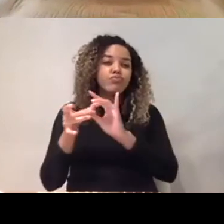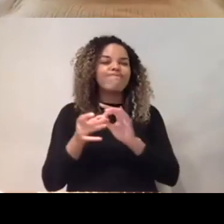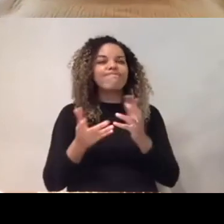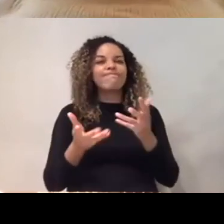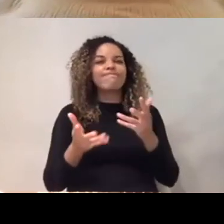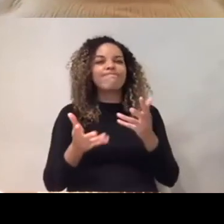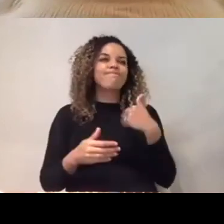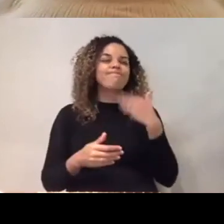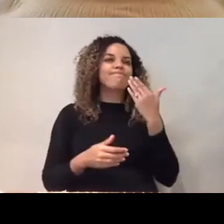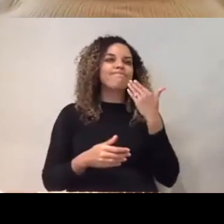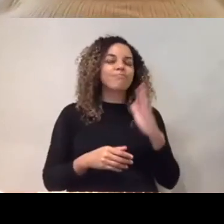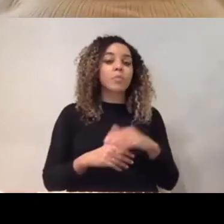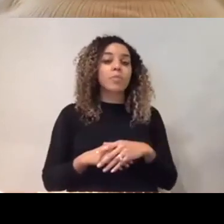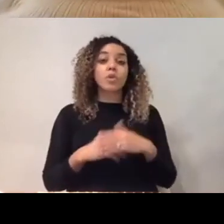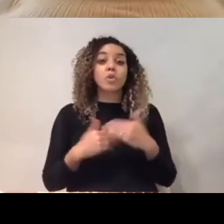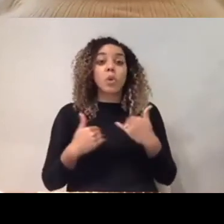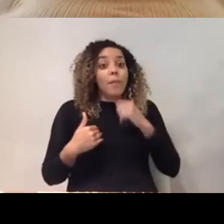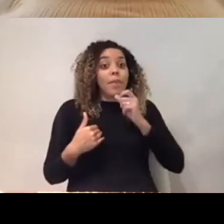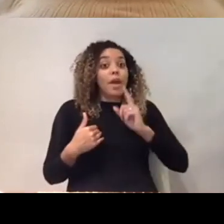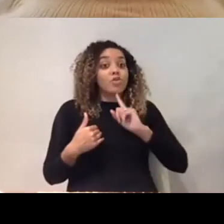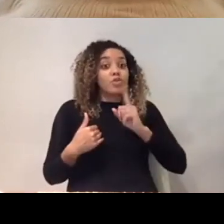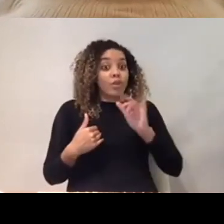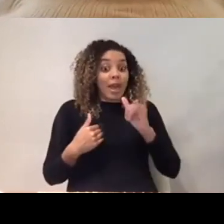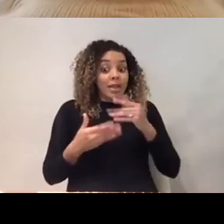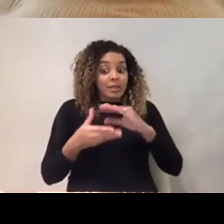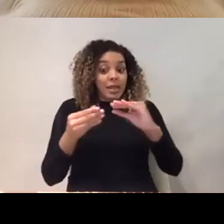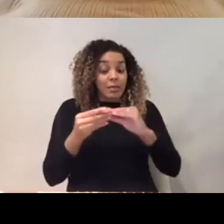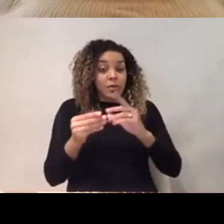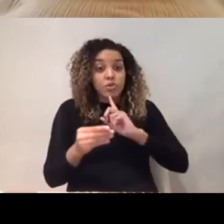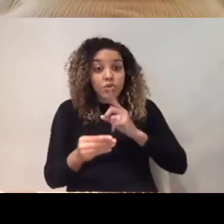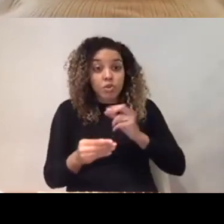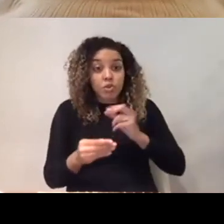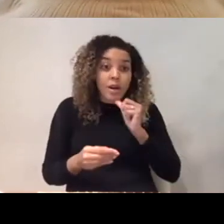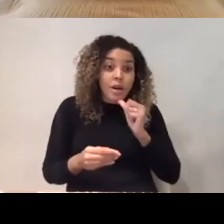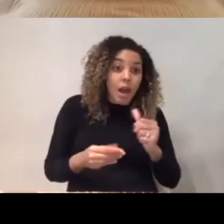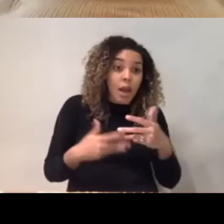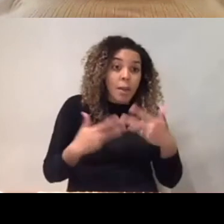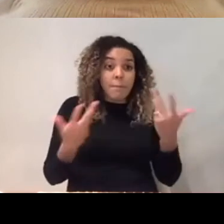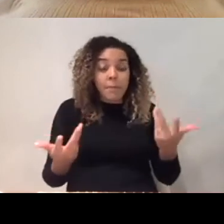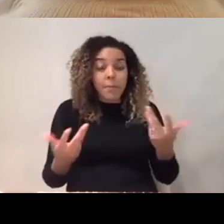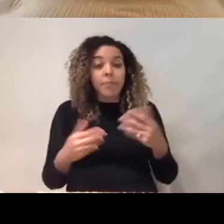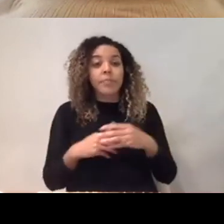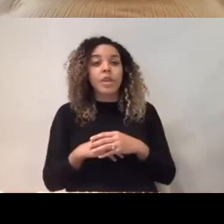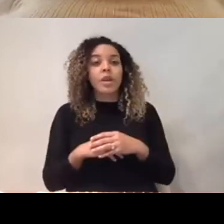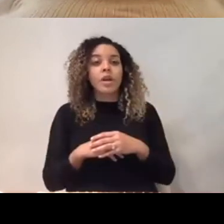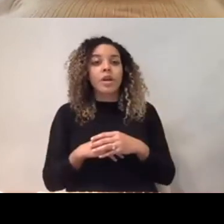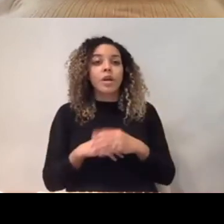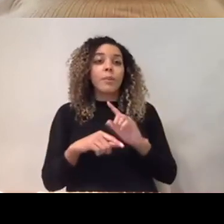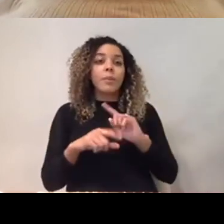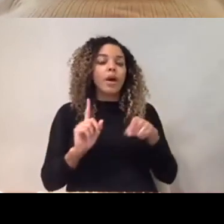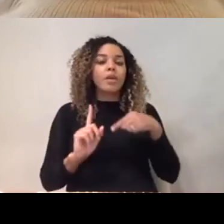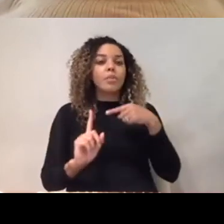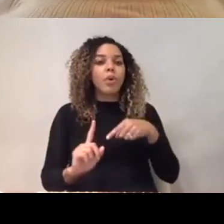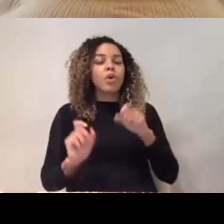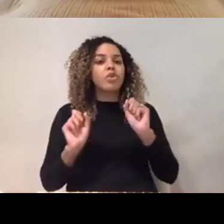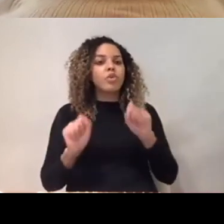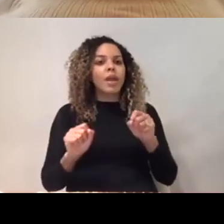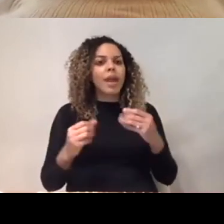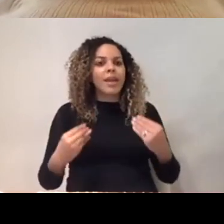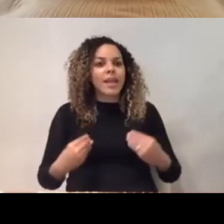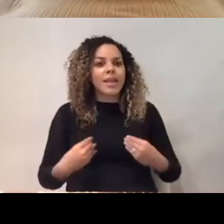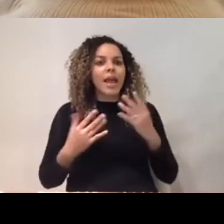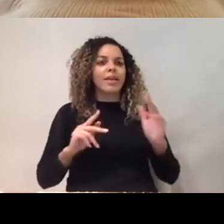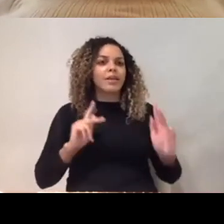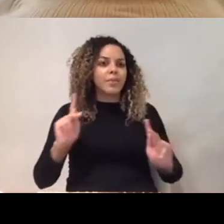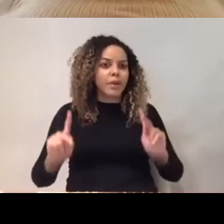more you can coordinate things, you can make a stronger pitch and enlighten people. And again,